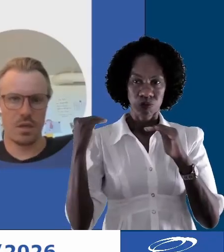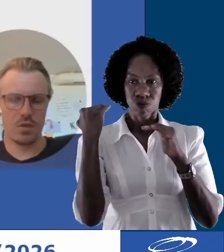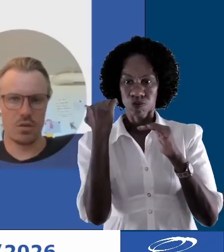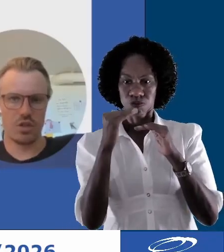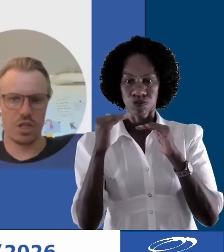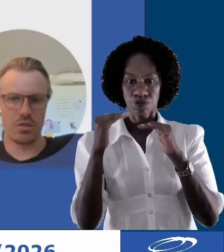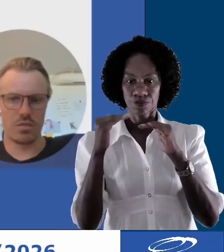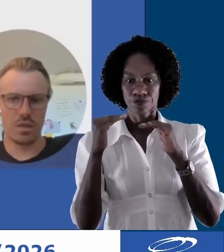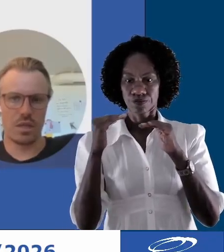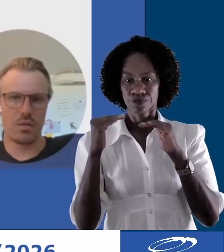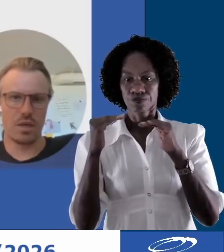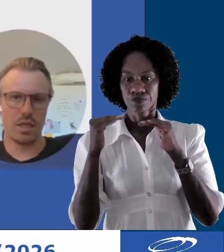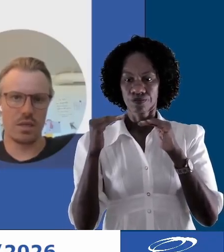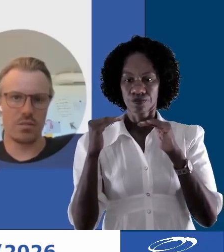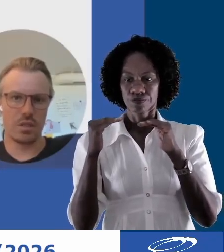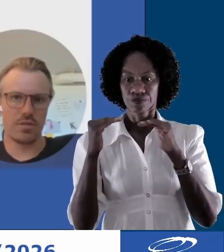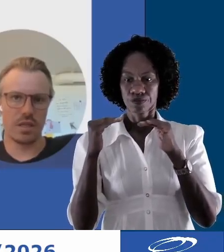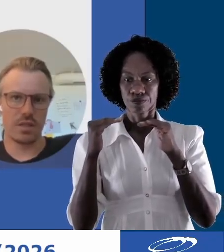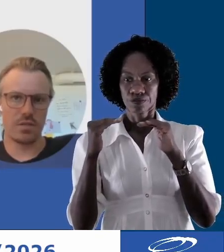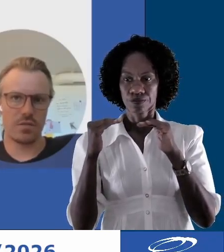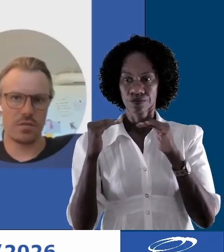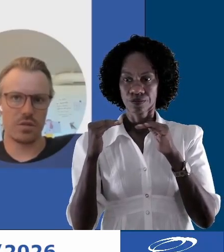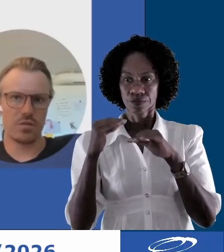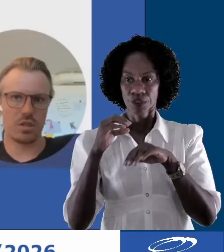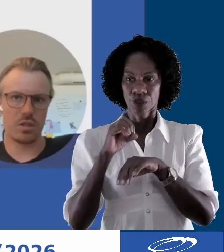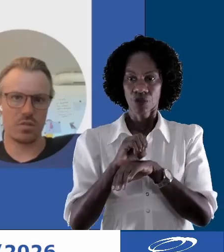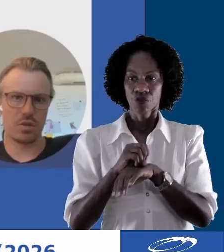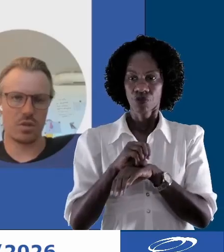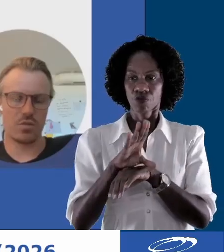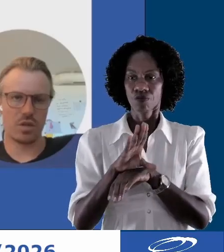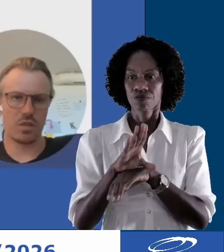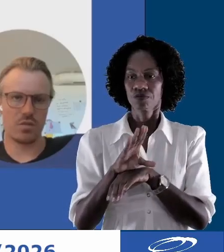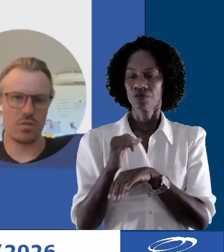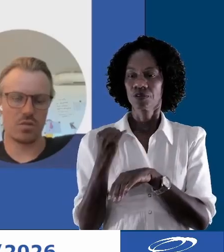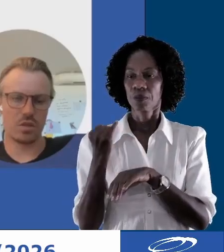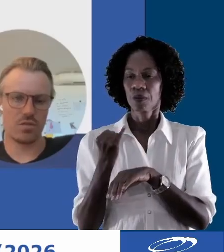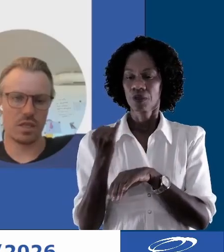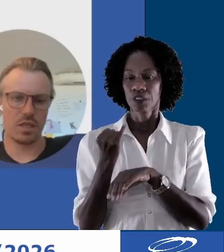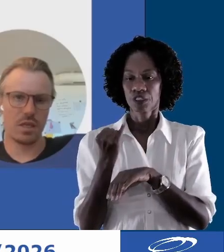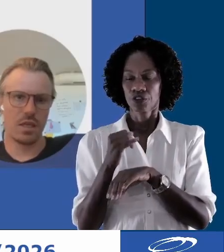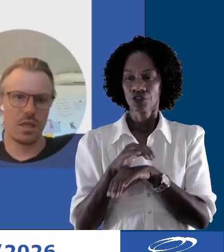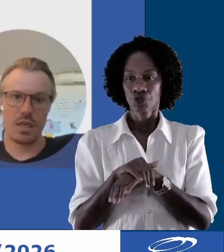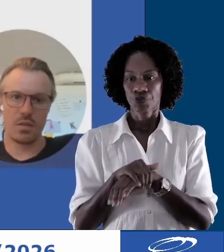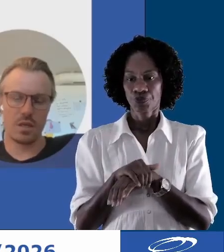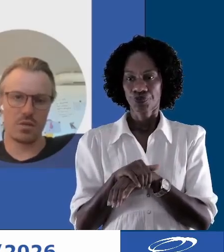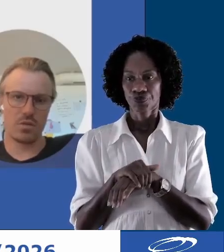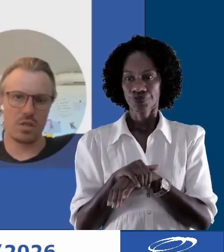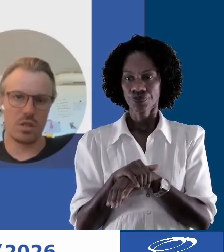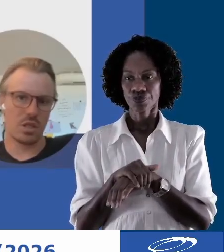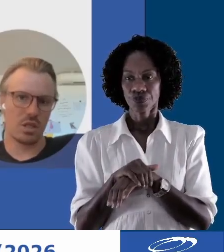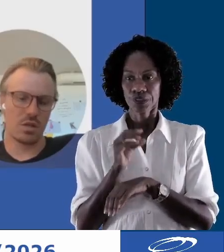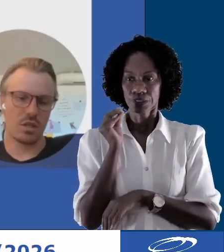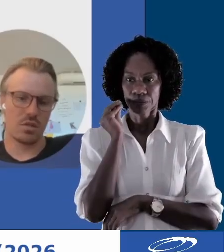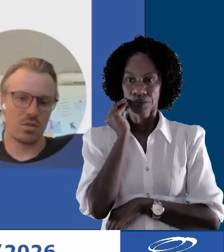I also want to share some late interesting findings from situation where we have tried to quantify antibiotic